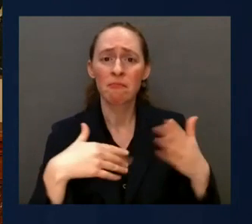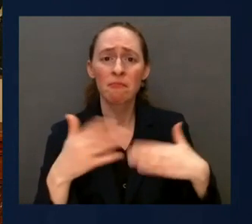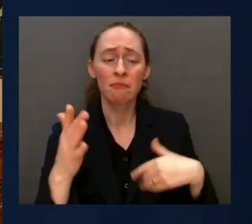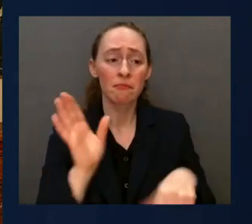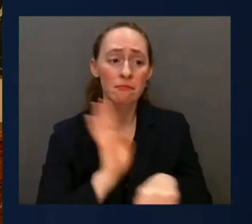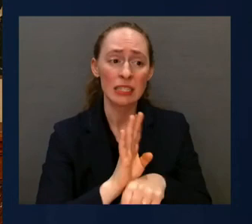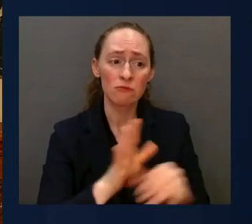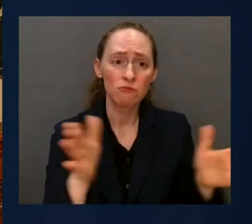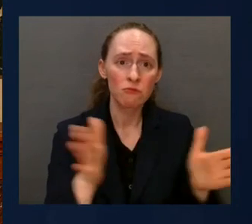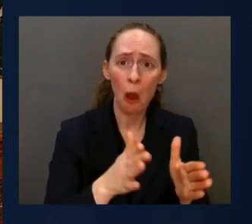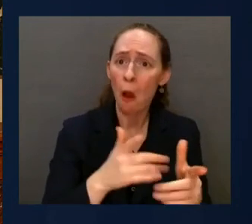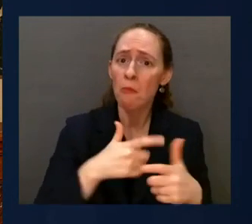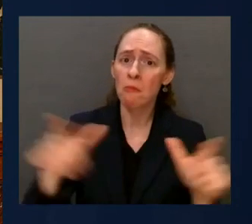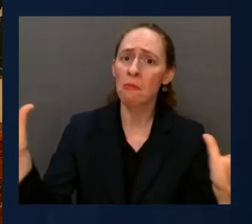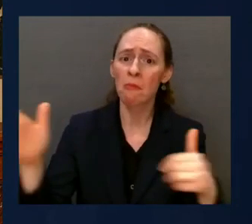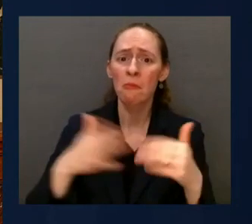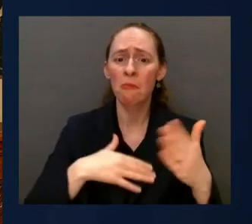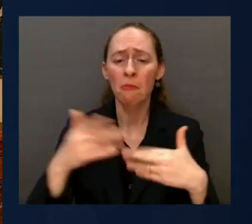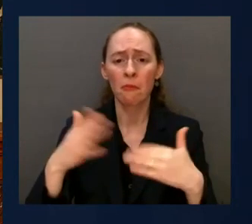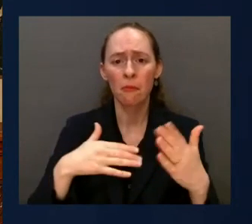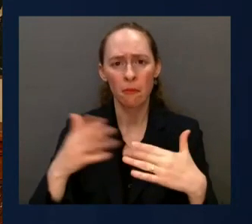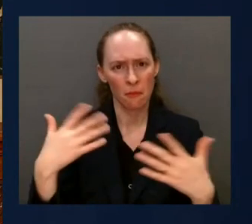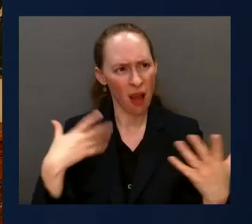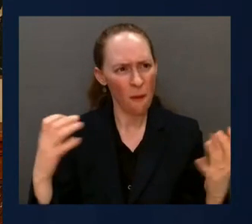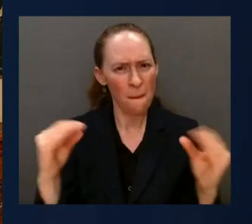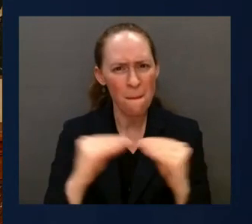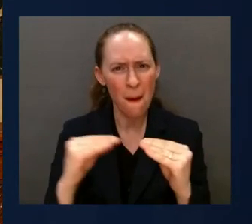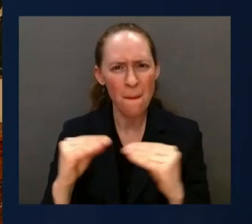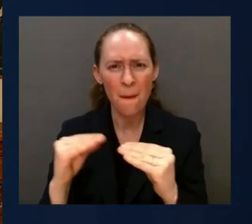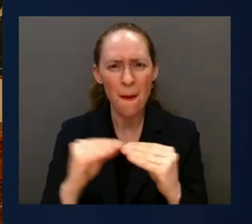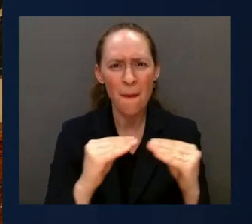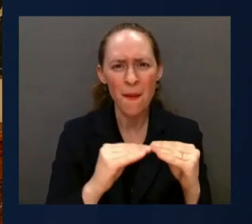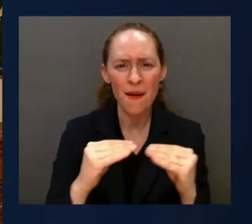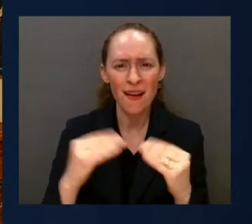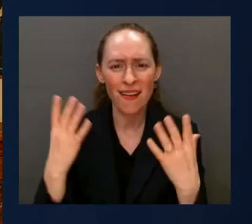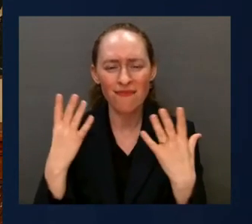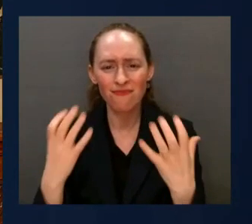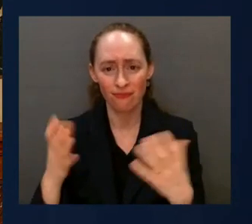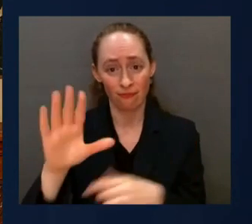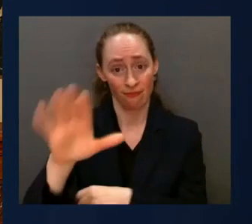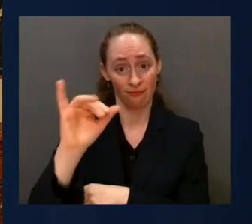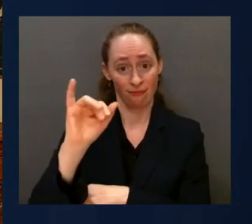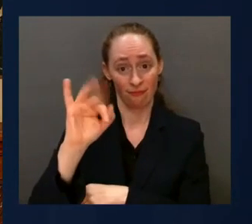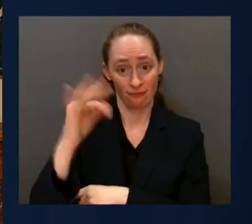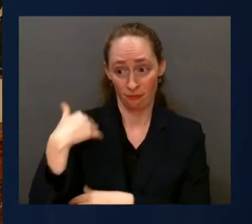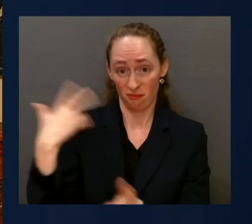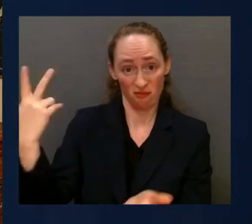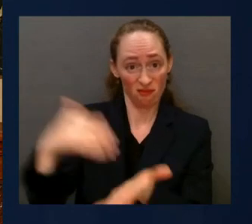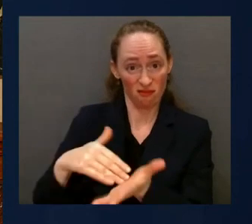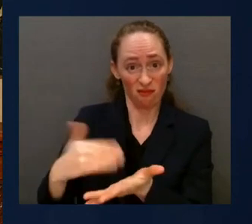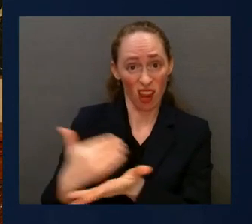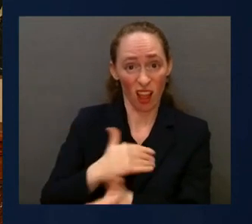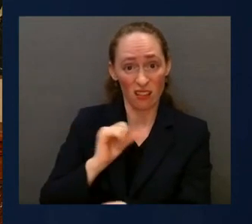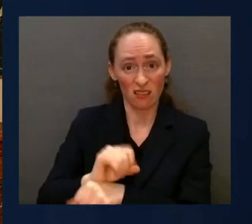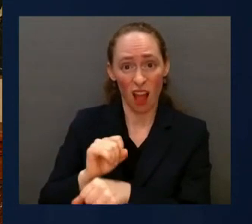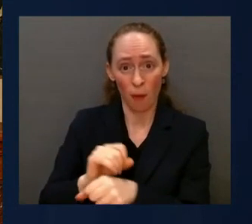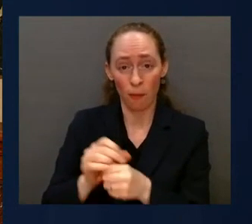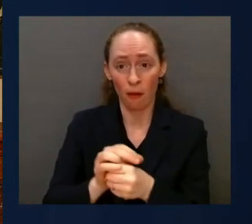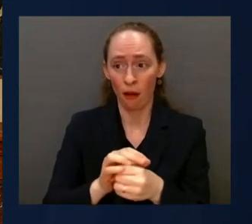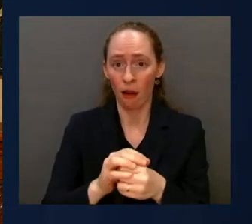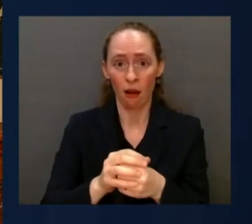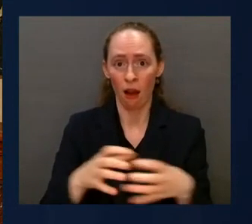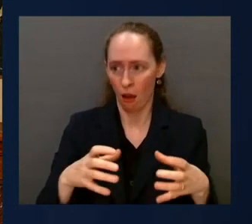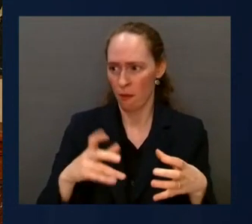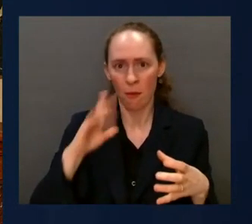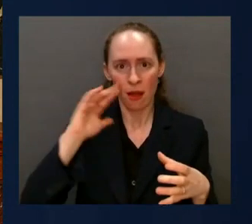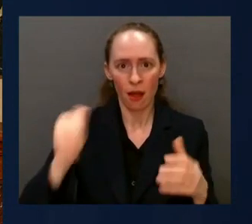support those 3,000 permanent jobs and the factories that are going to be built. Talk to mayors and governors,